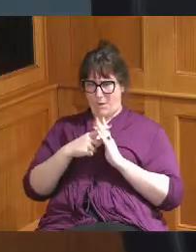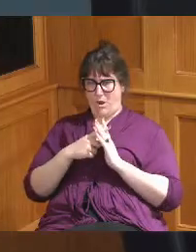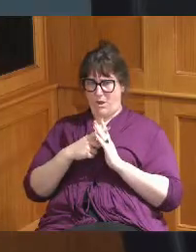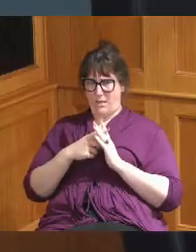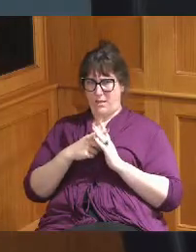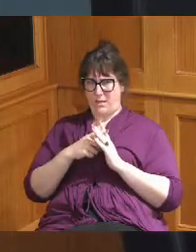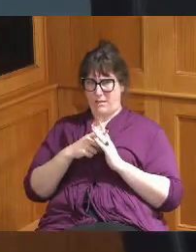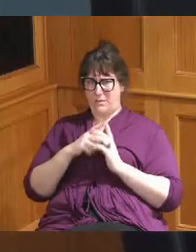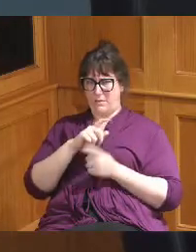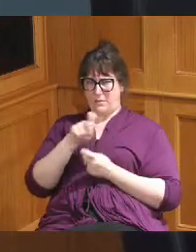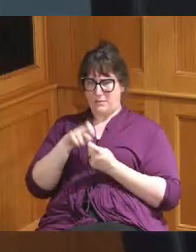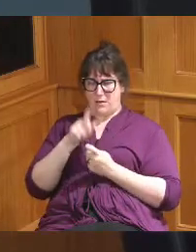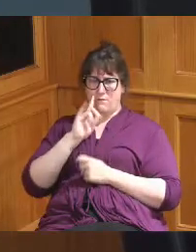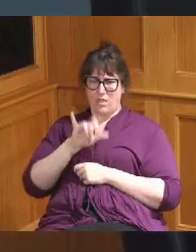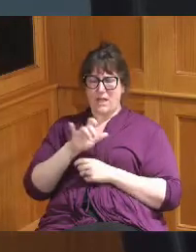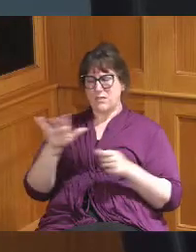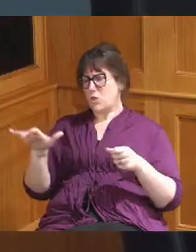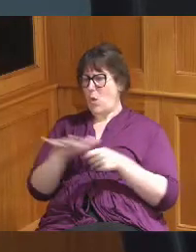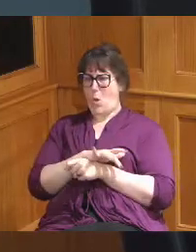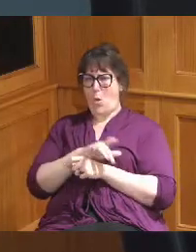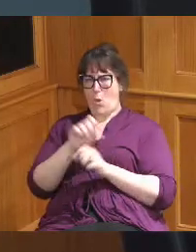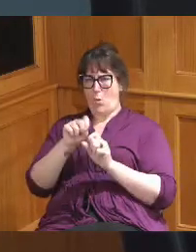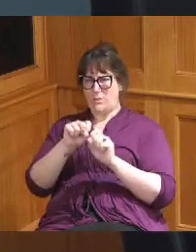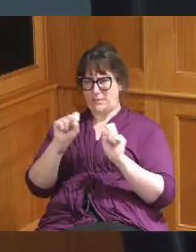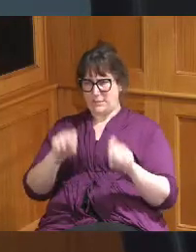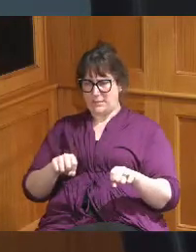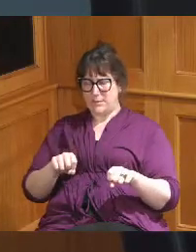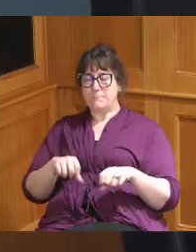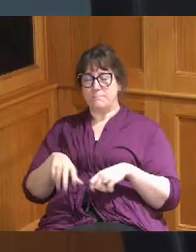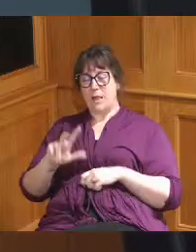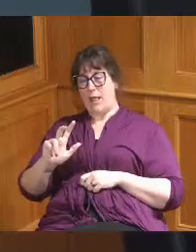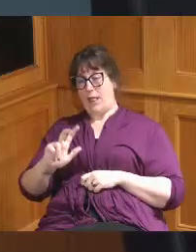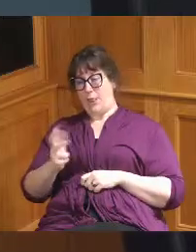you're talking about the whole system. Okay, and then the third one,